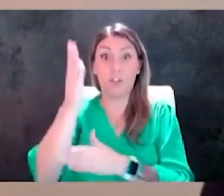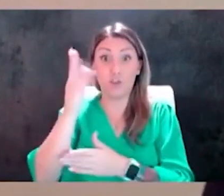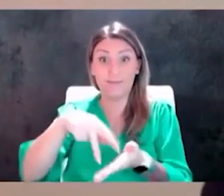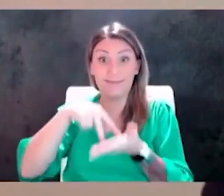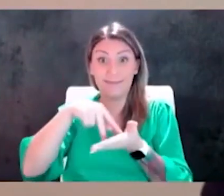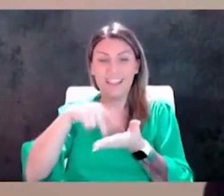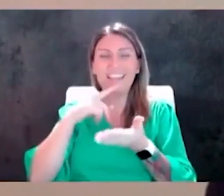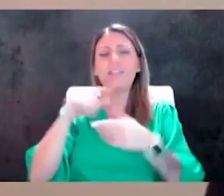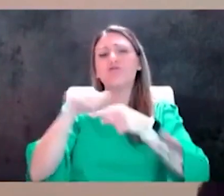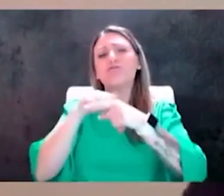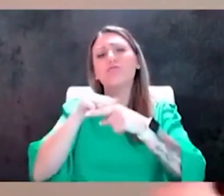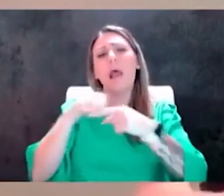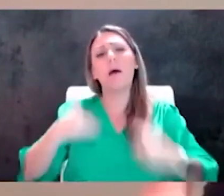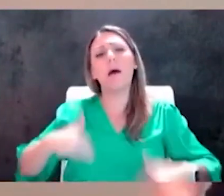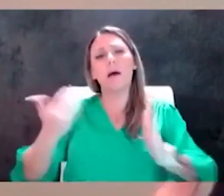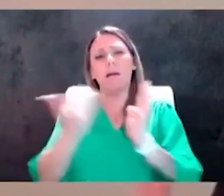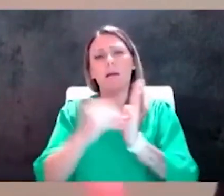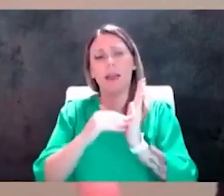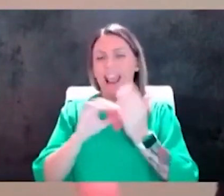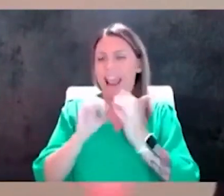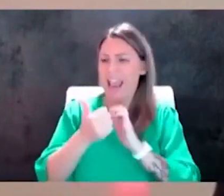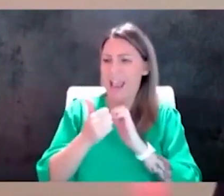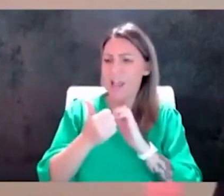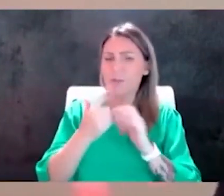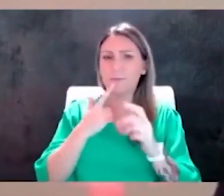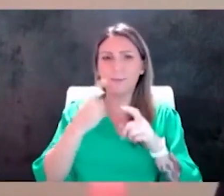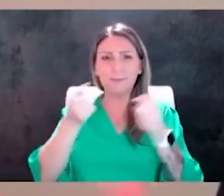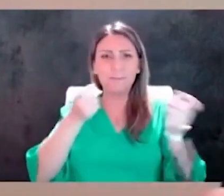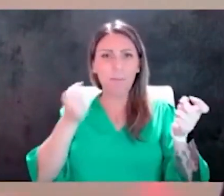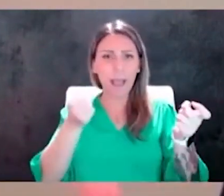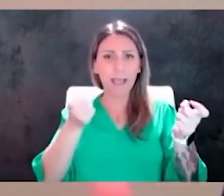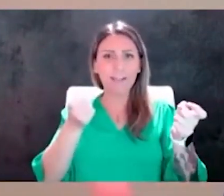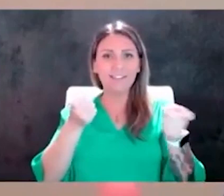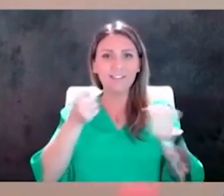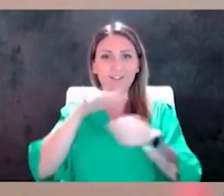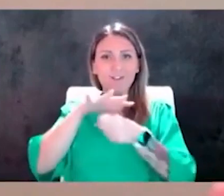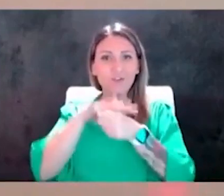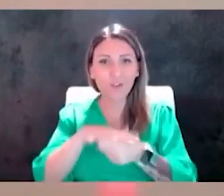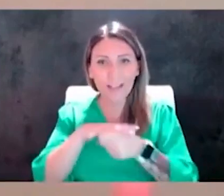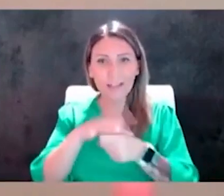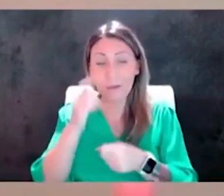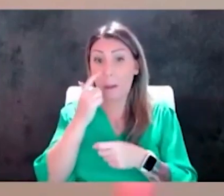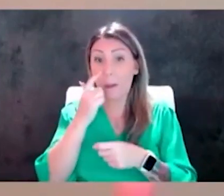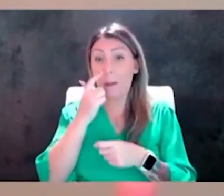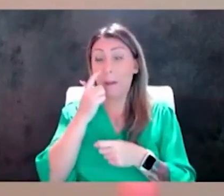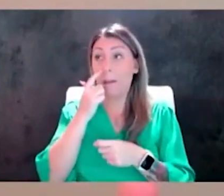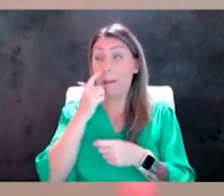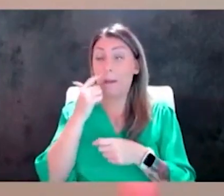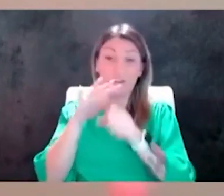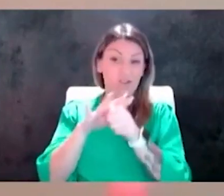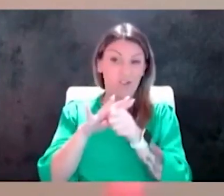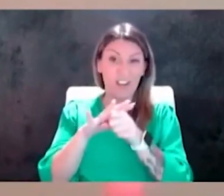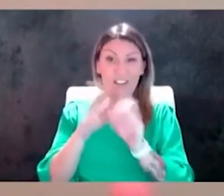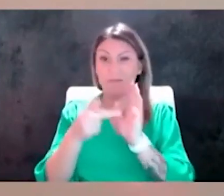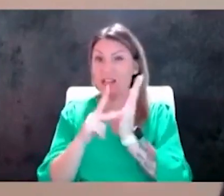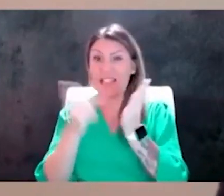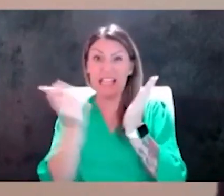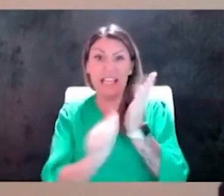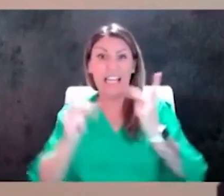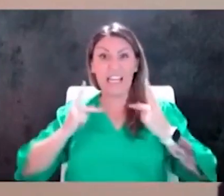body how to manage stress. And by stress, I just mean any kind of physical exertion